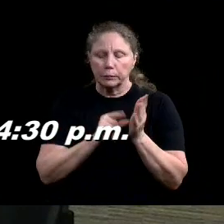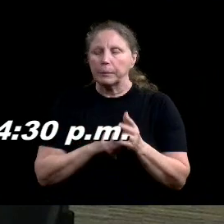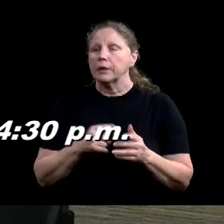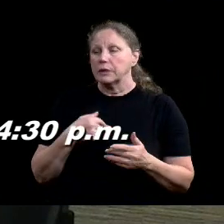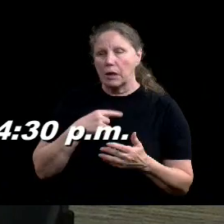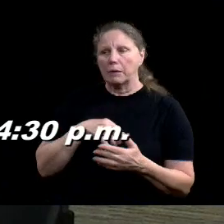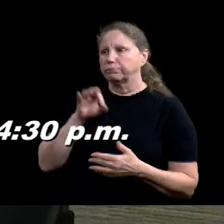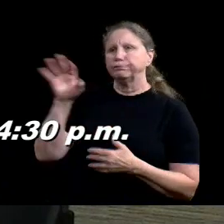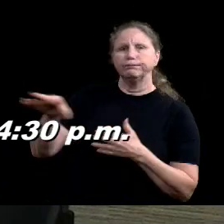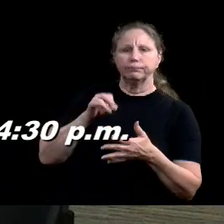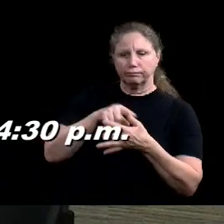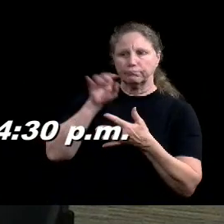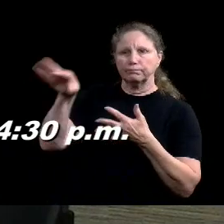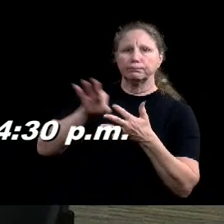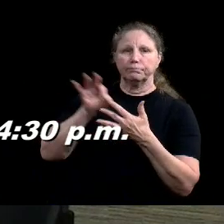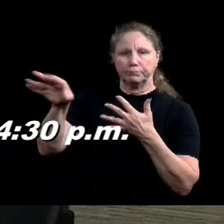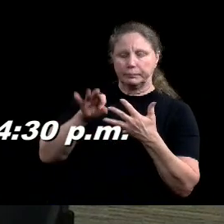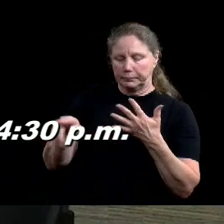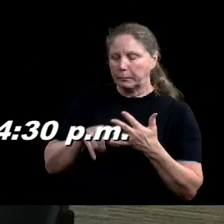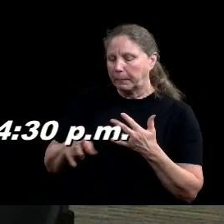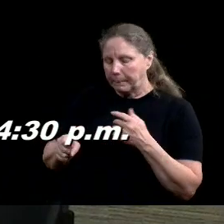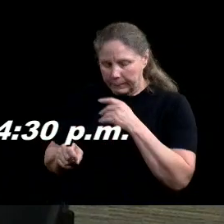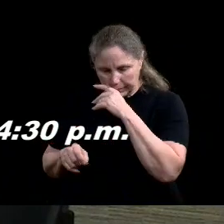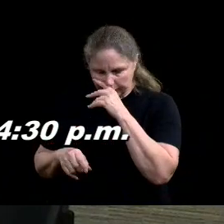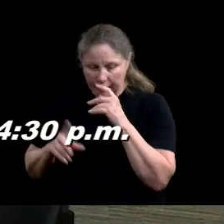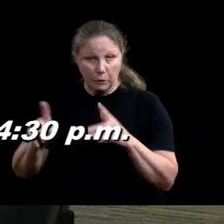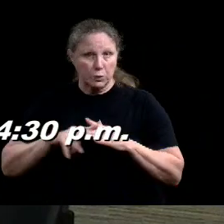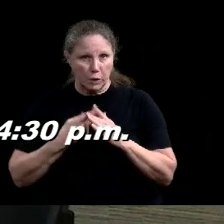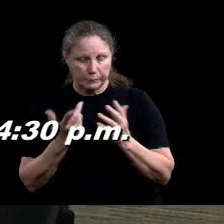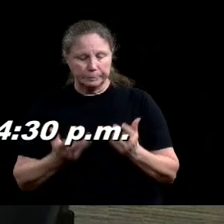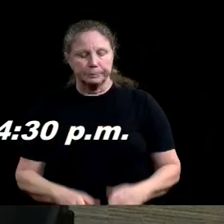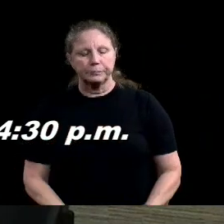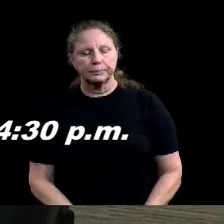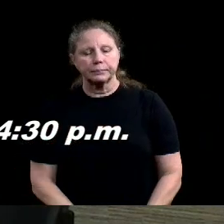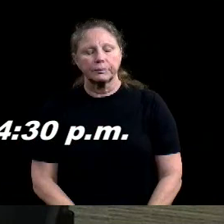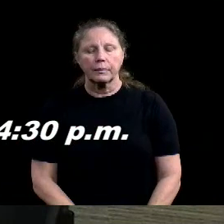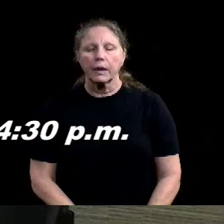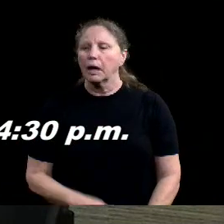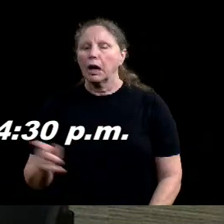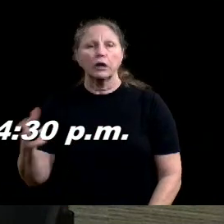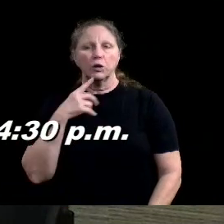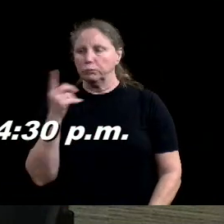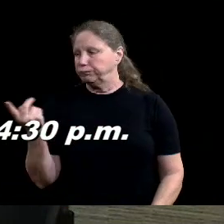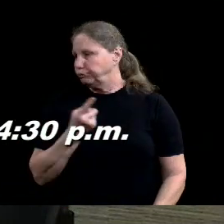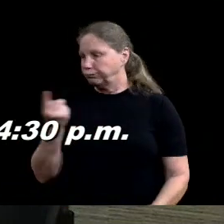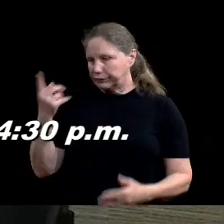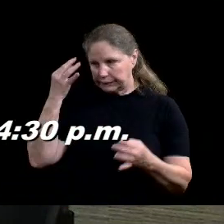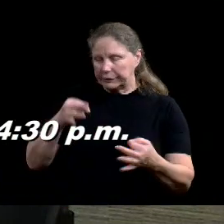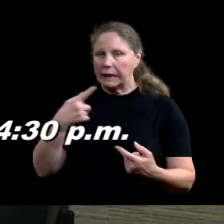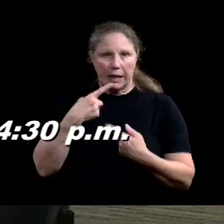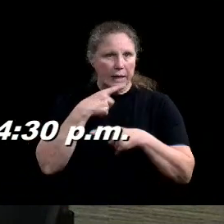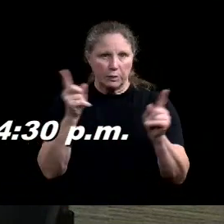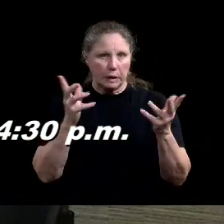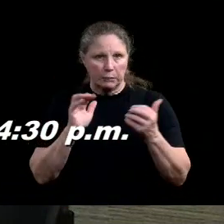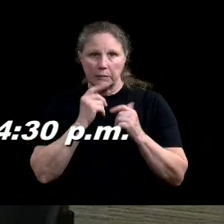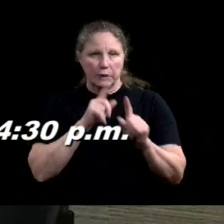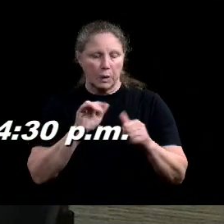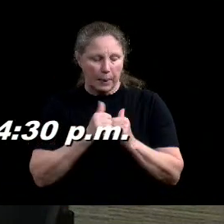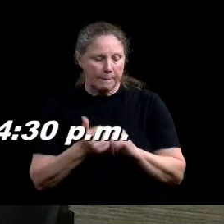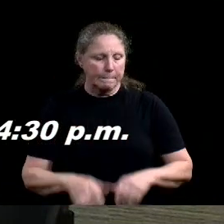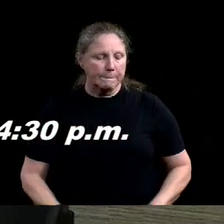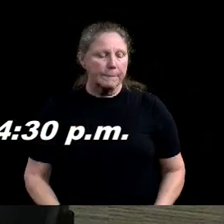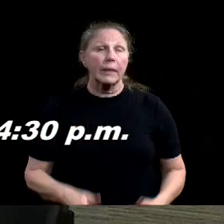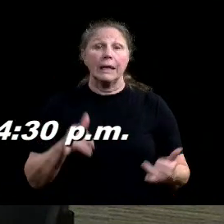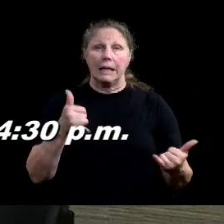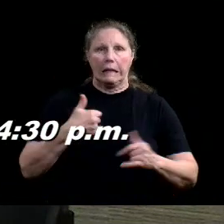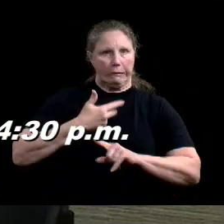kick right off. You all jump in and however you want to distribute the answer. Today marks 3 months since the first COVID-19 test